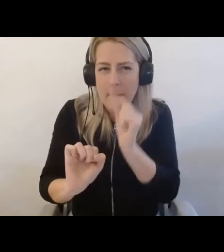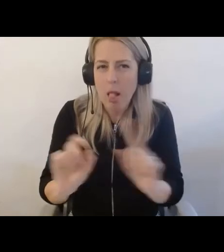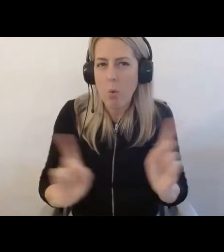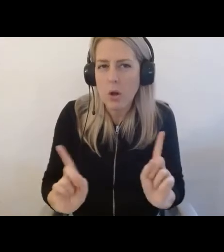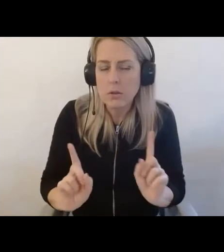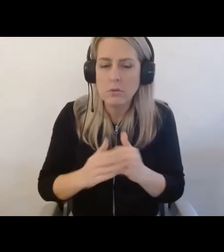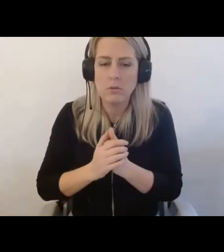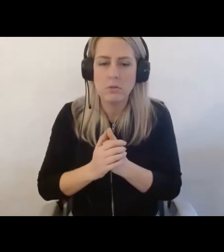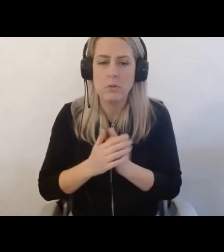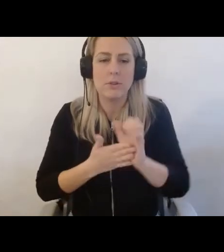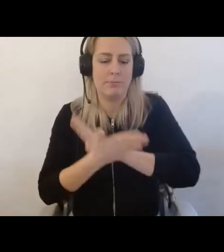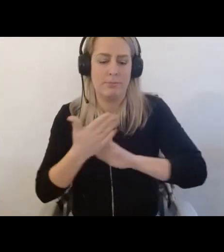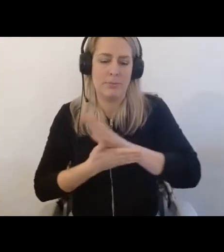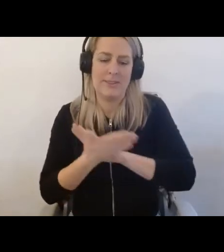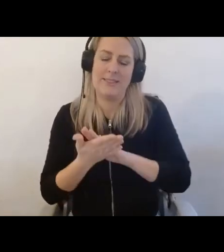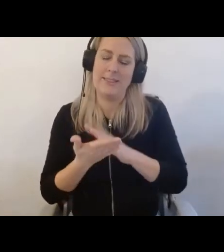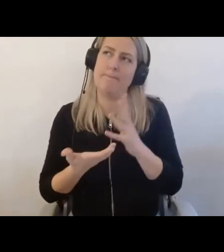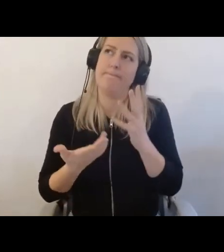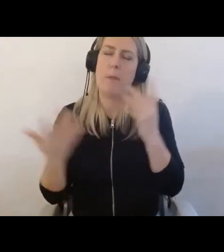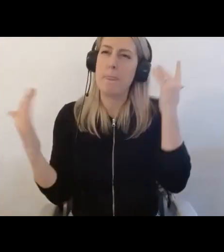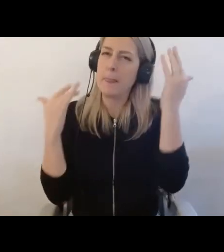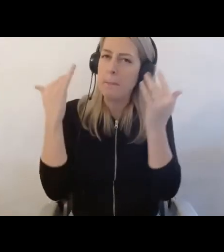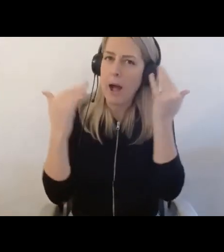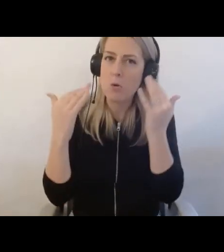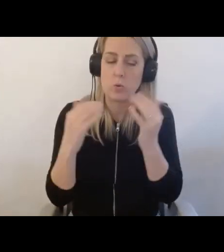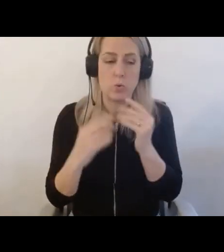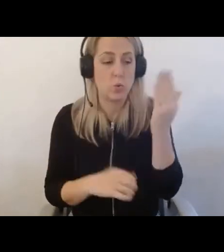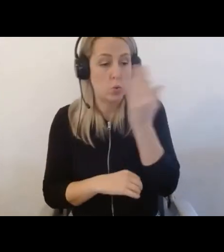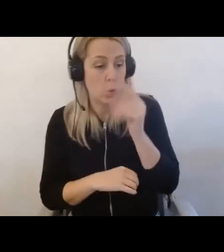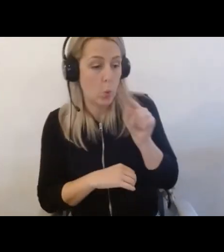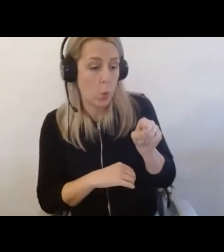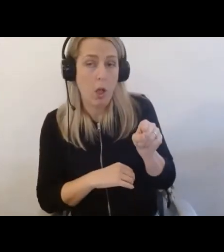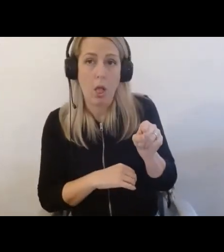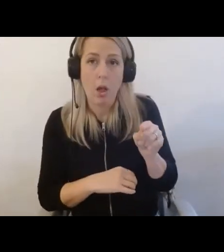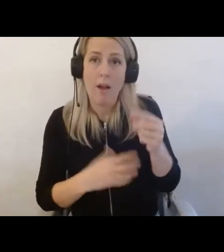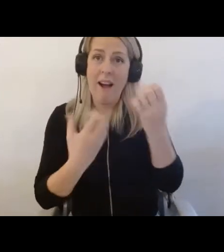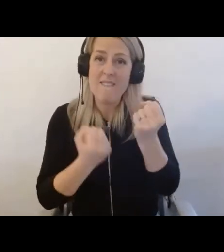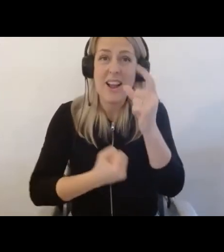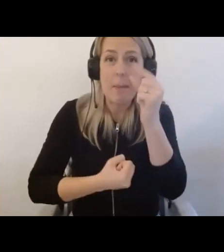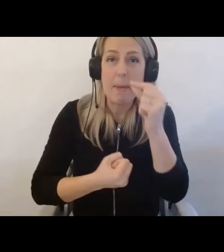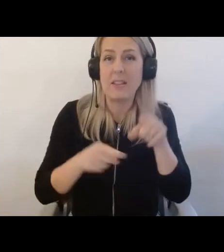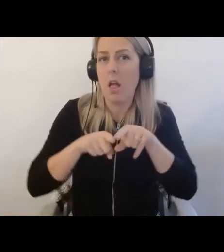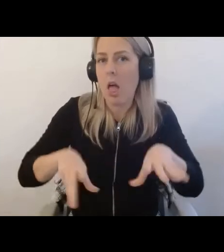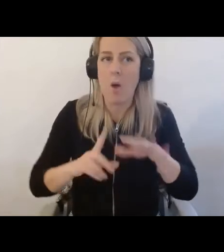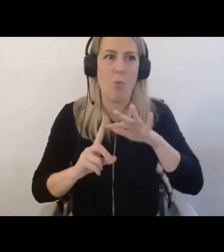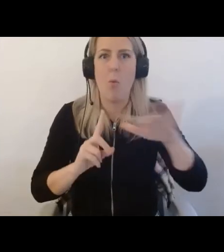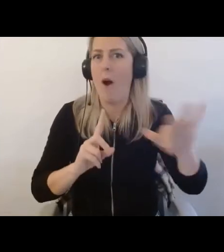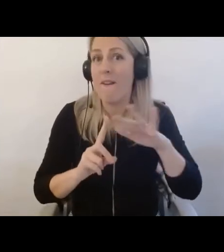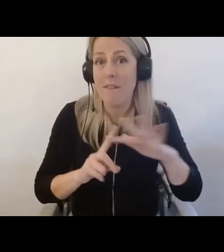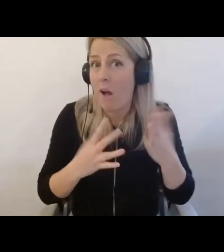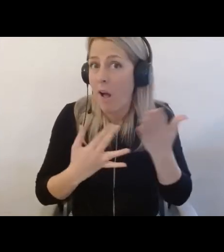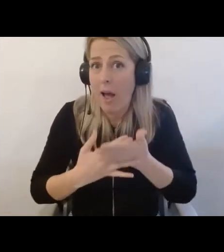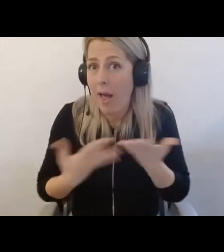where you think about the school's capabilities in terms of Wi-Fi access, just the common use of